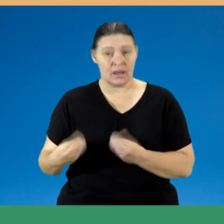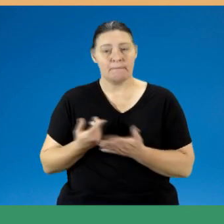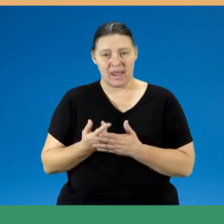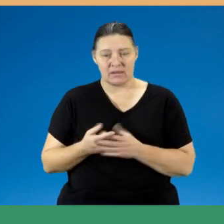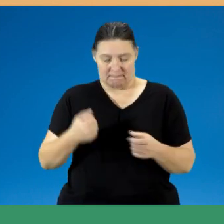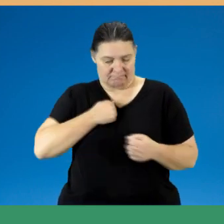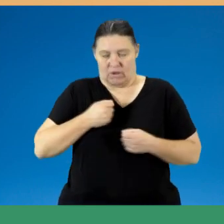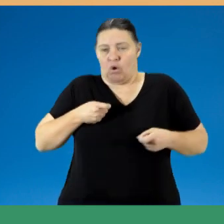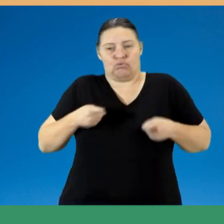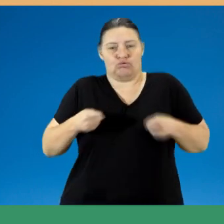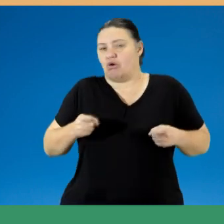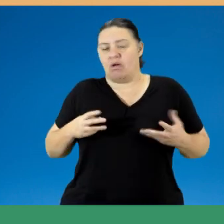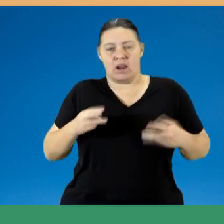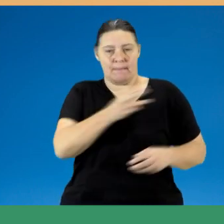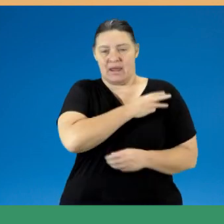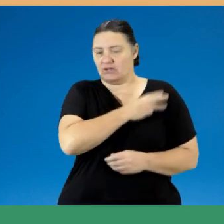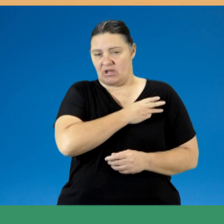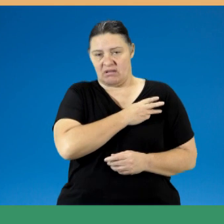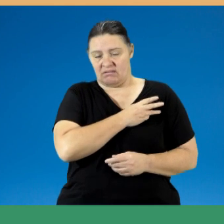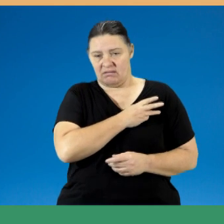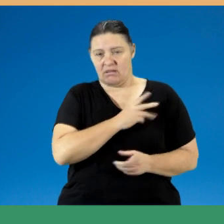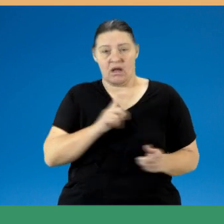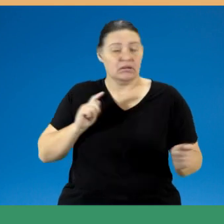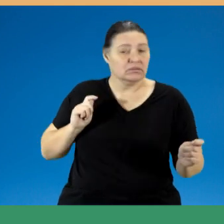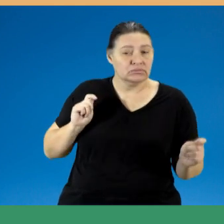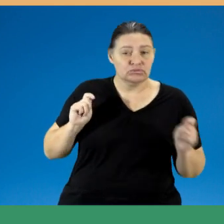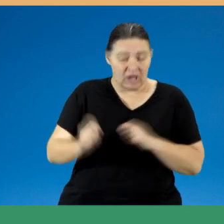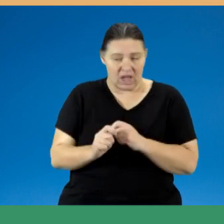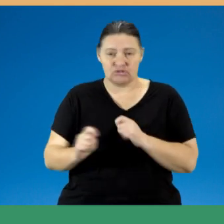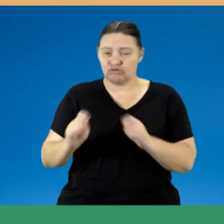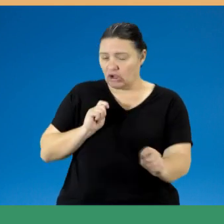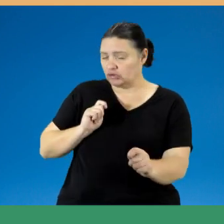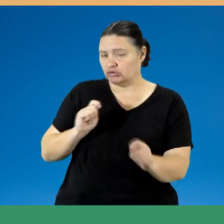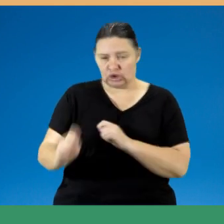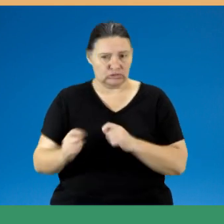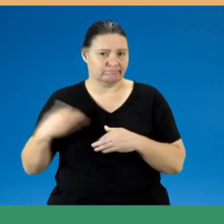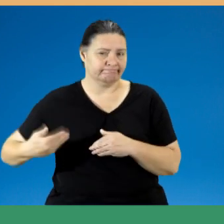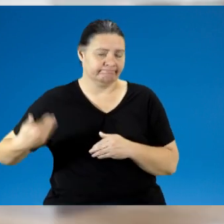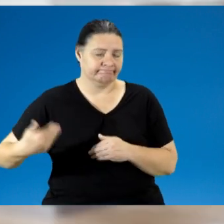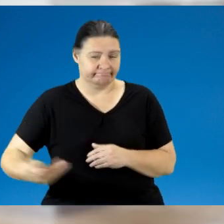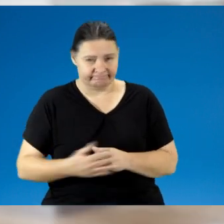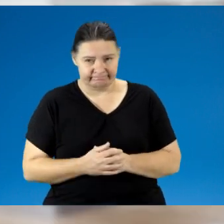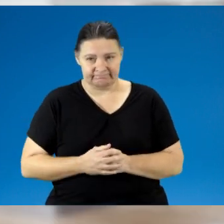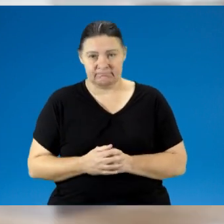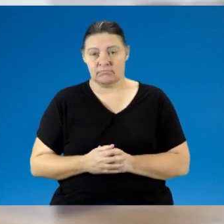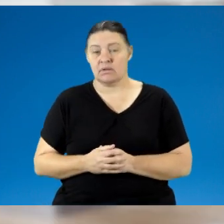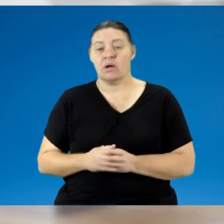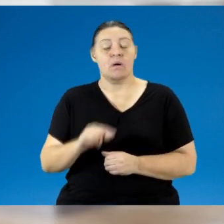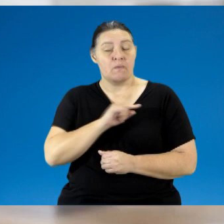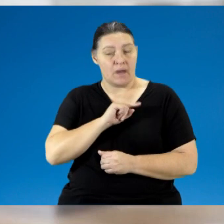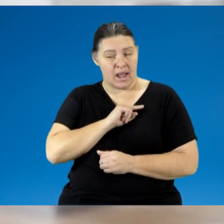are generally beyond the control of the management and change constantly. Another reason is